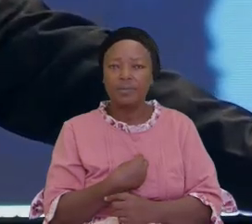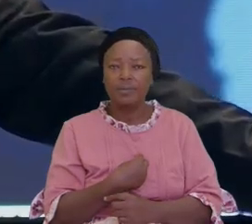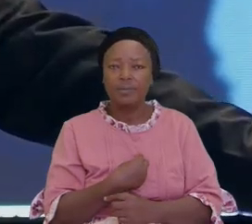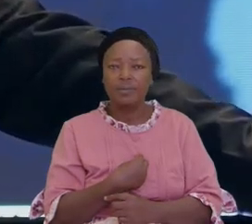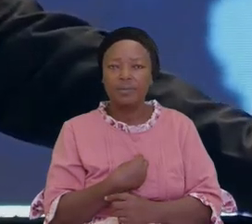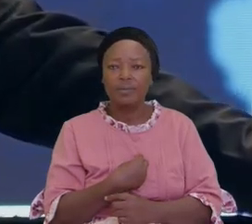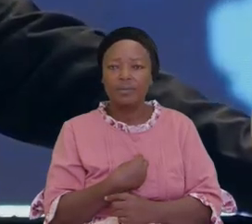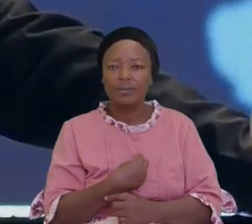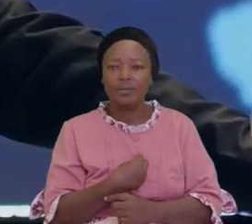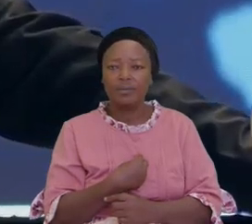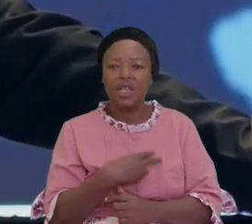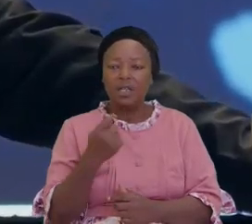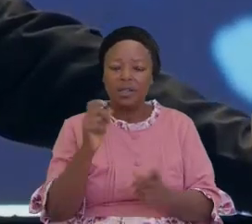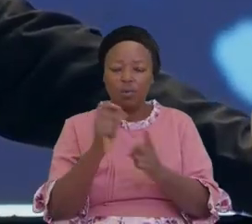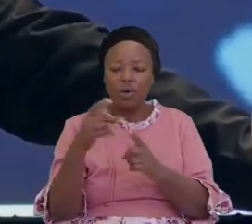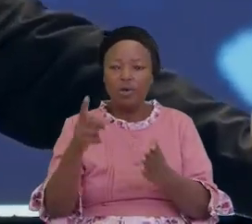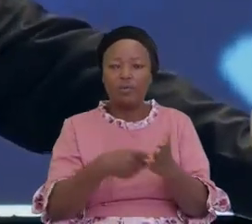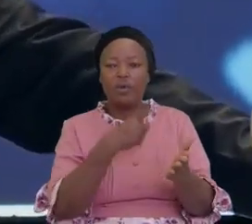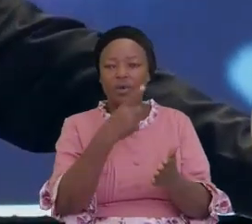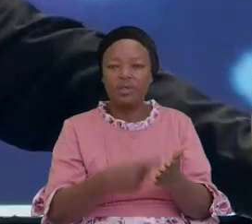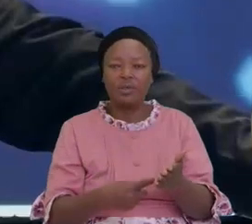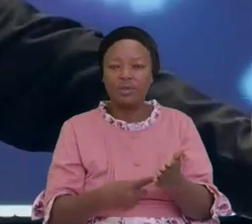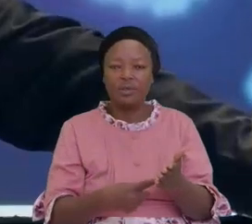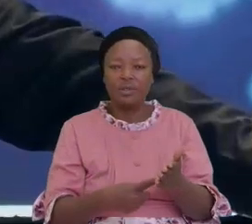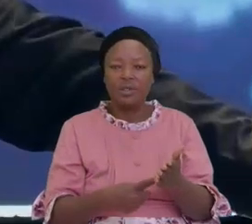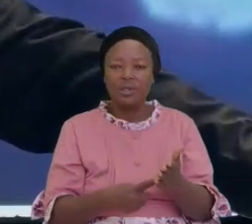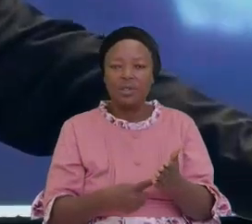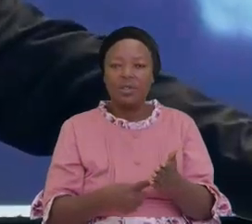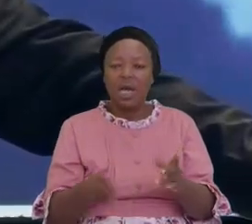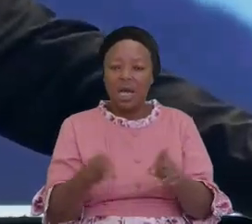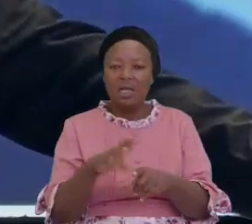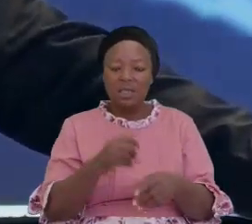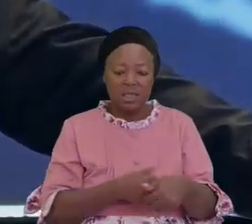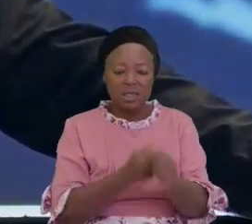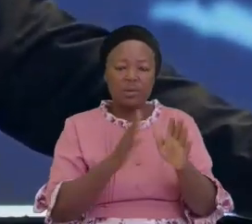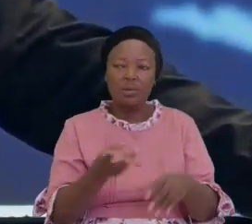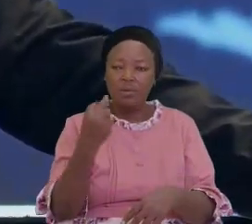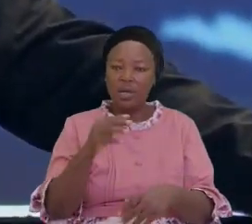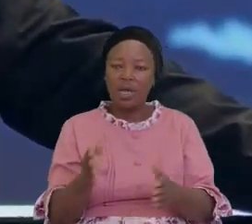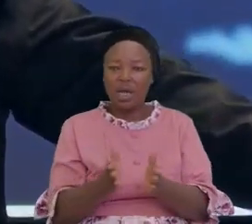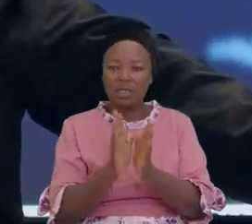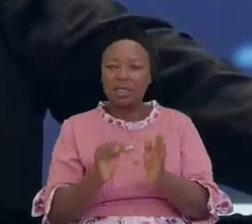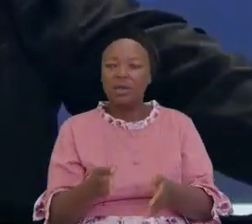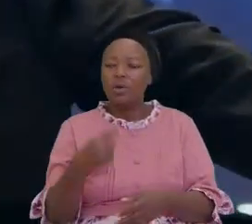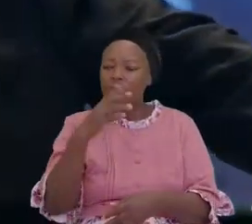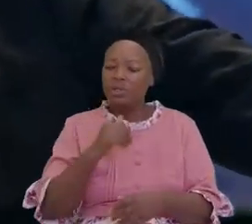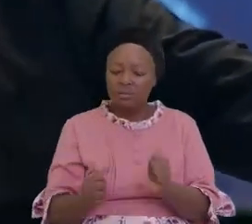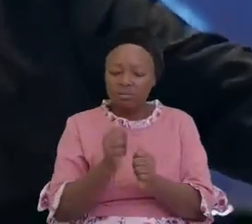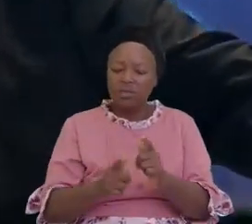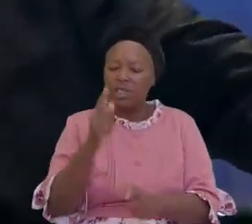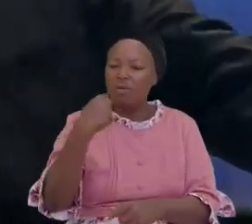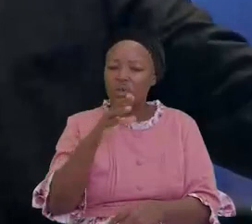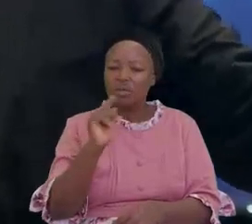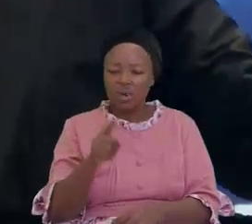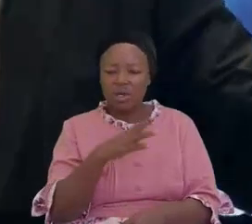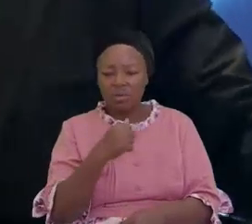The word of correction. As the disciples were asking, "Who is greater? Who is number one? Who is going to lead